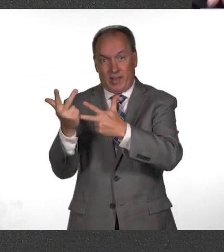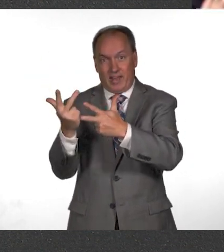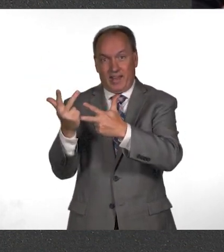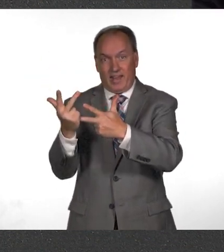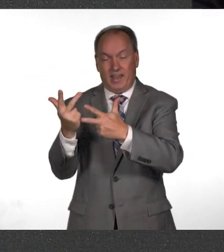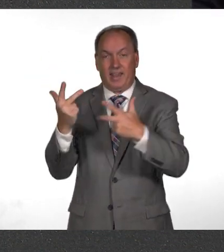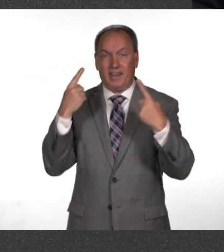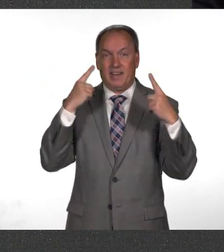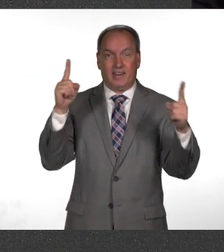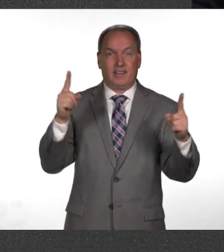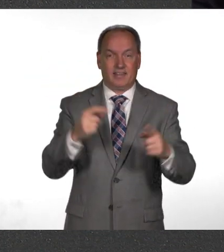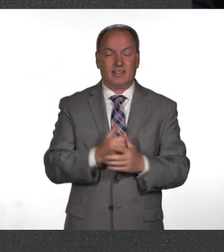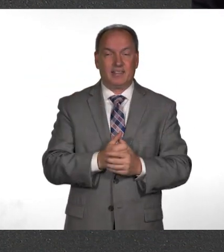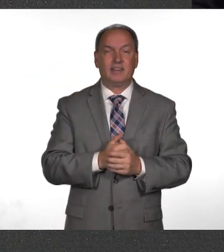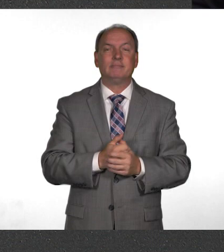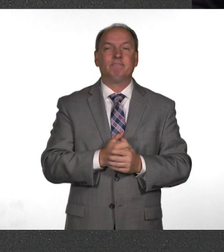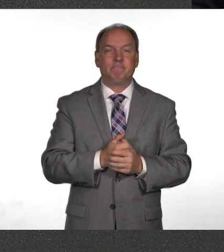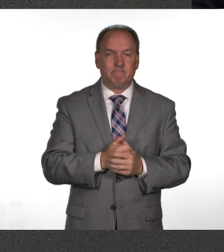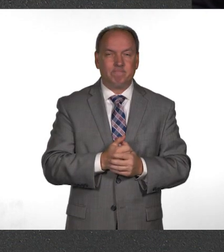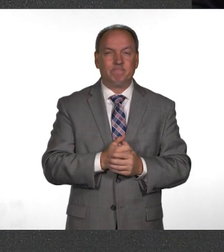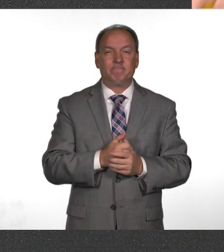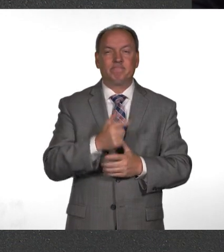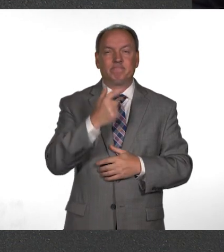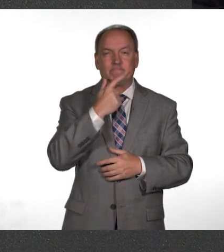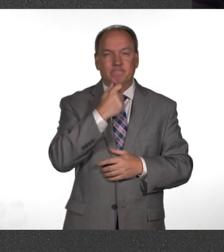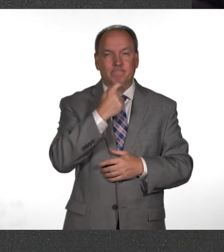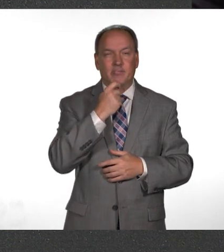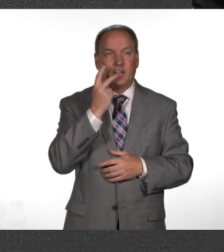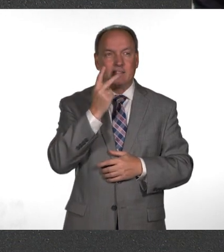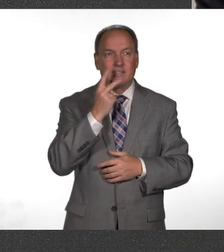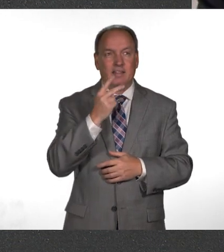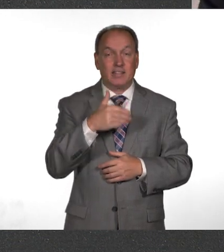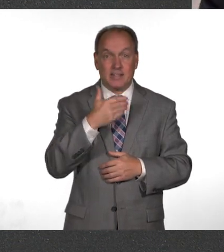3. Let's see.